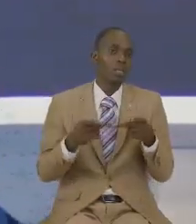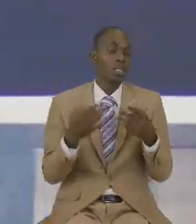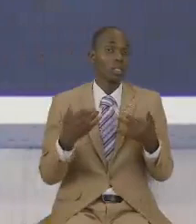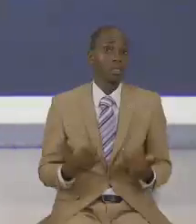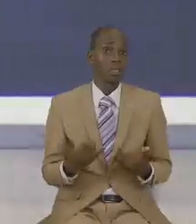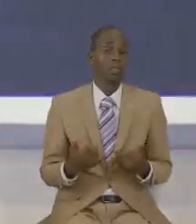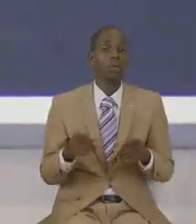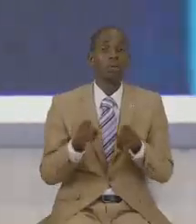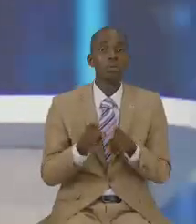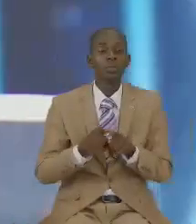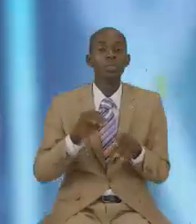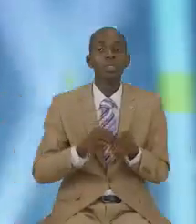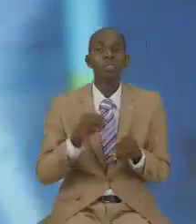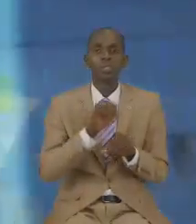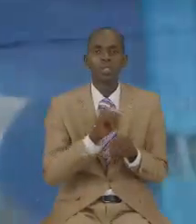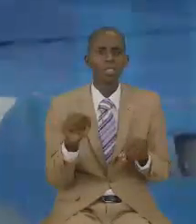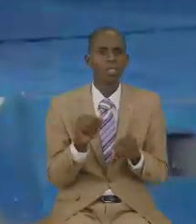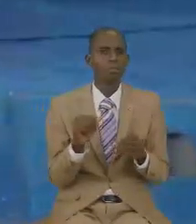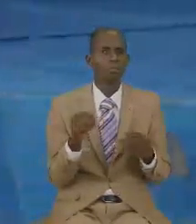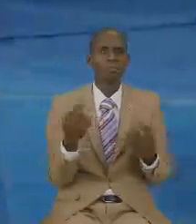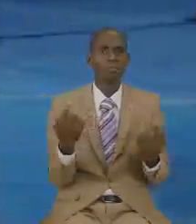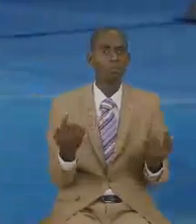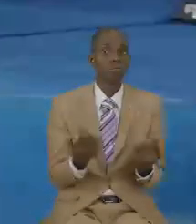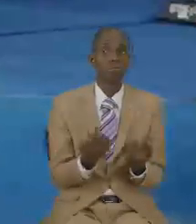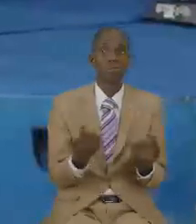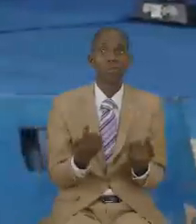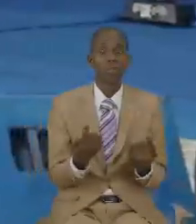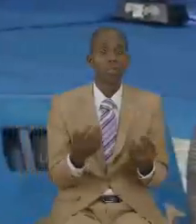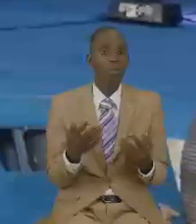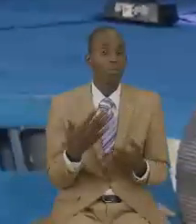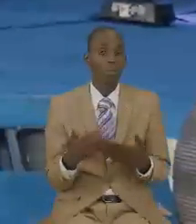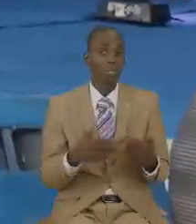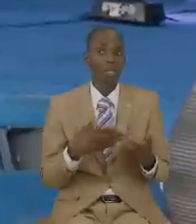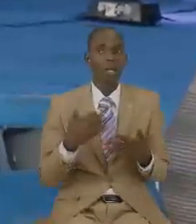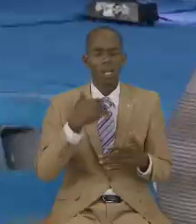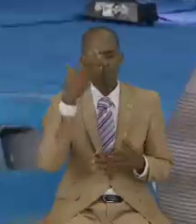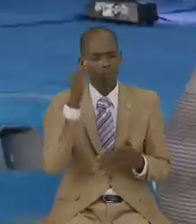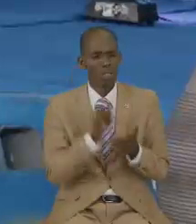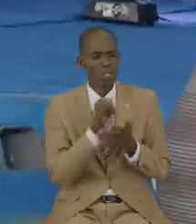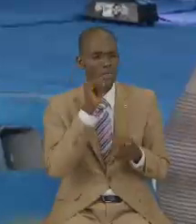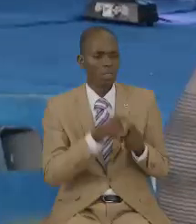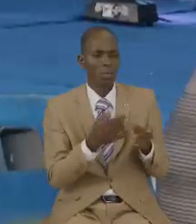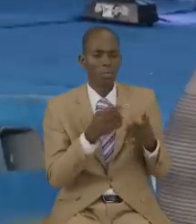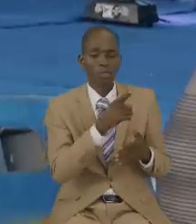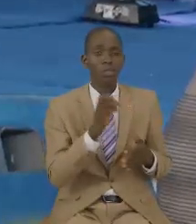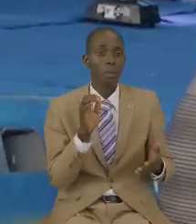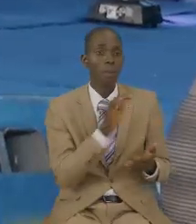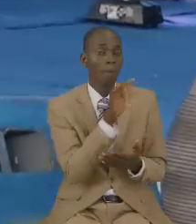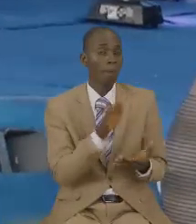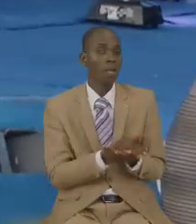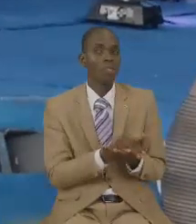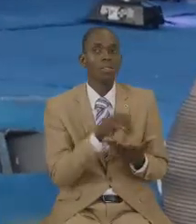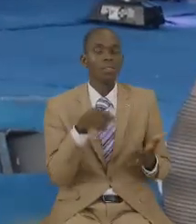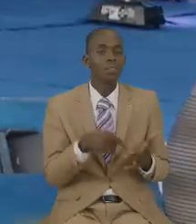in simple matters, I used to know that Sister so-and-so, before she got married, this was her